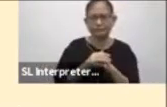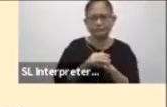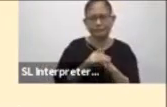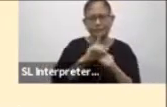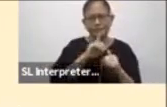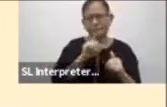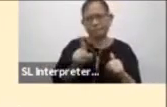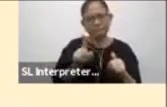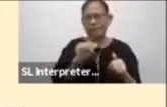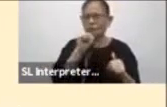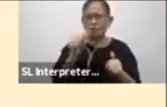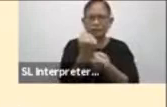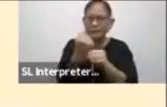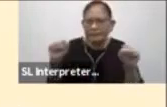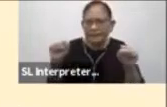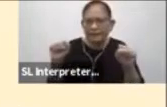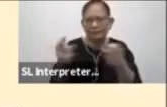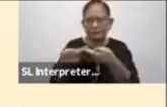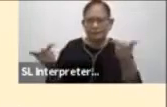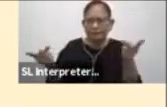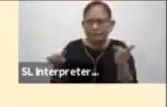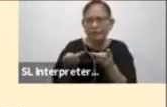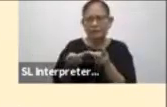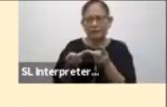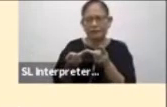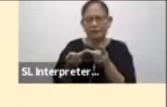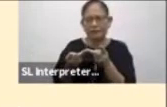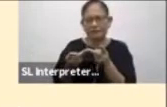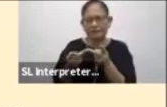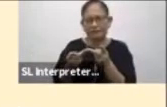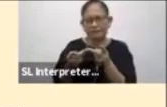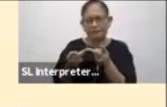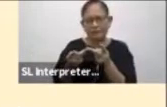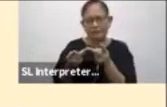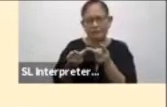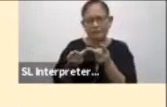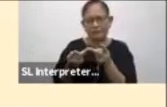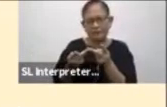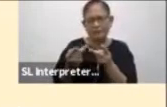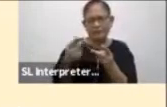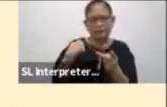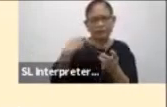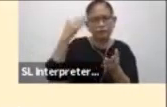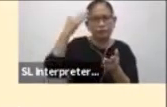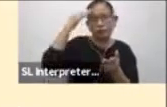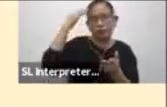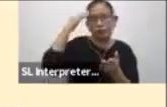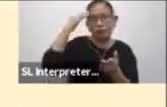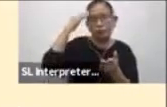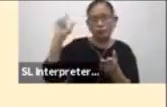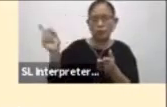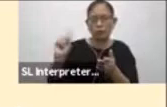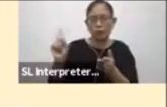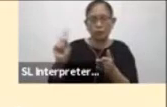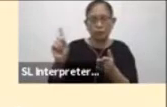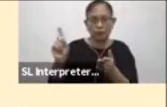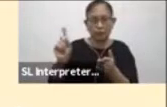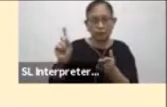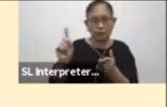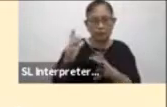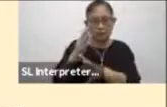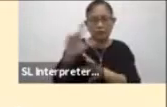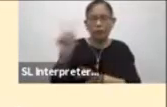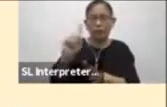unsafe locations, like we can already predict, it's where people get the water,